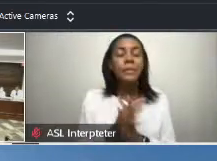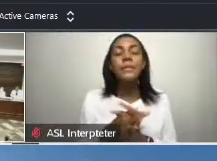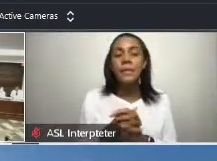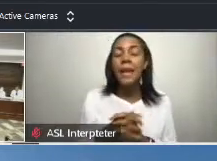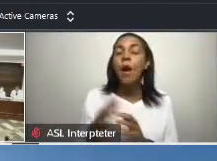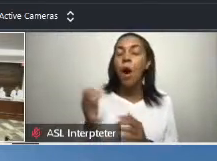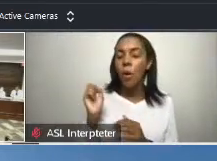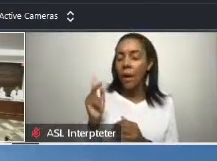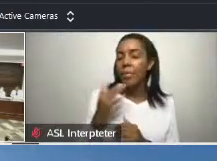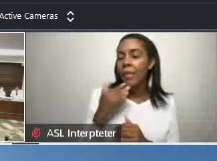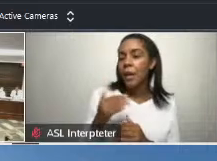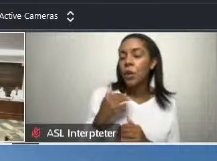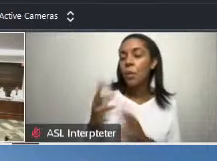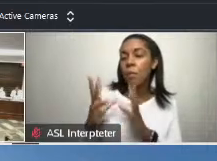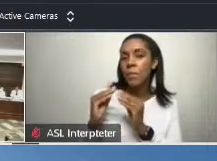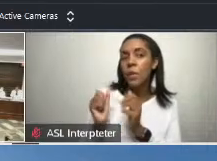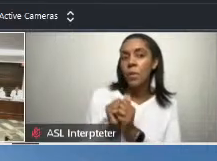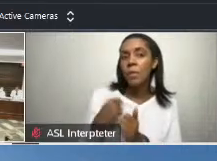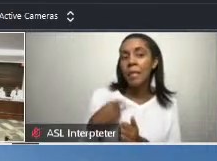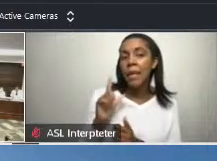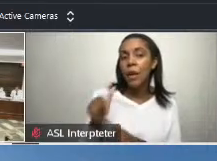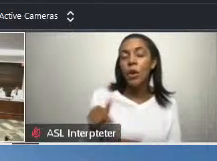with me later, Okay. because that ain't happening.